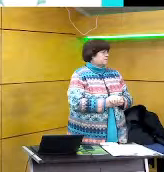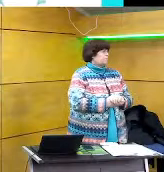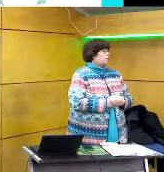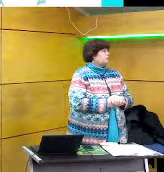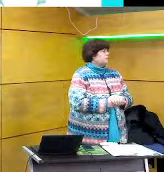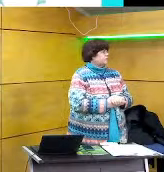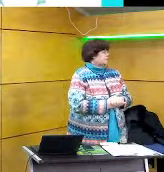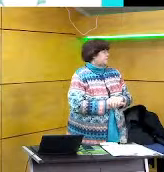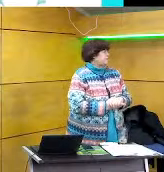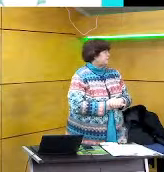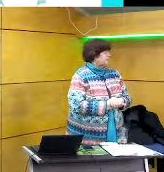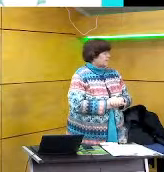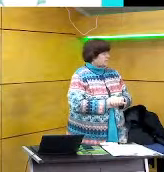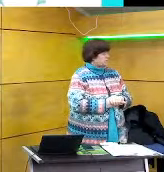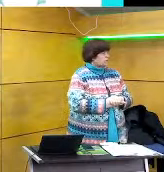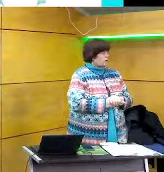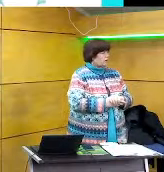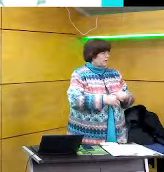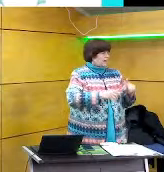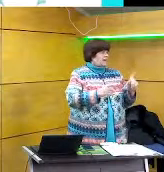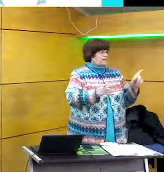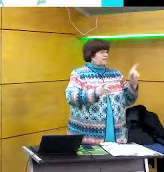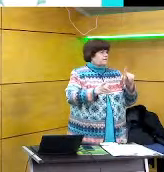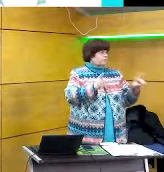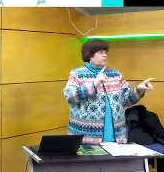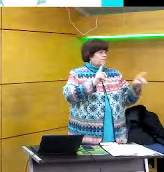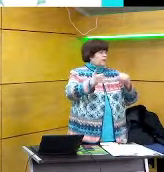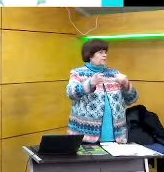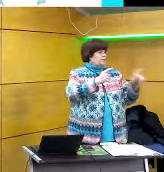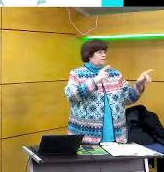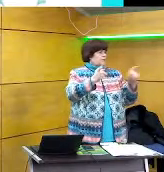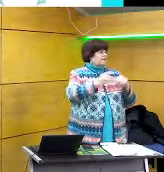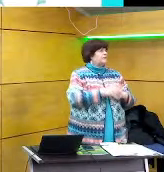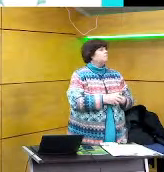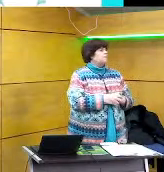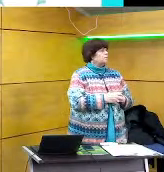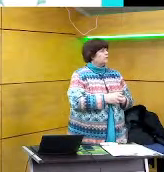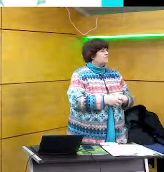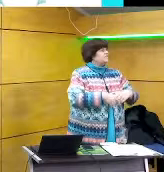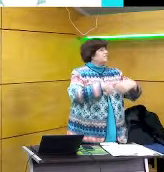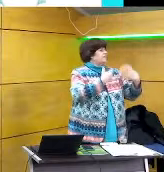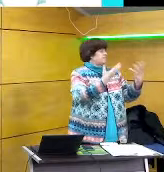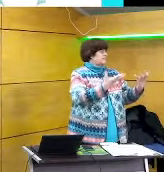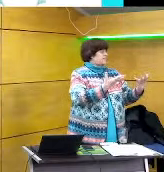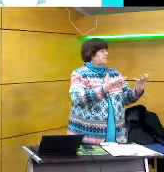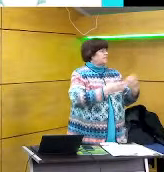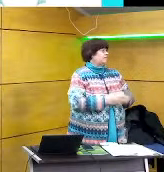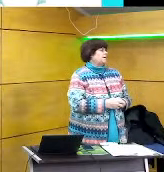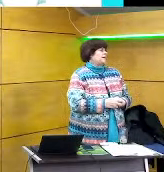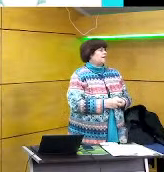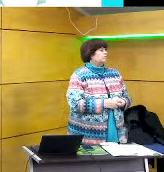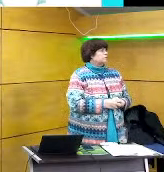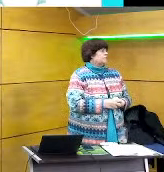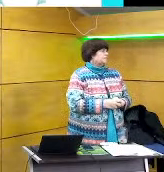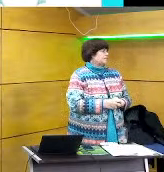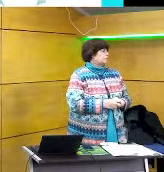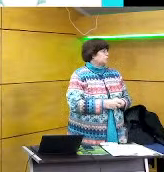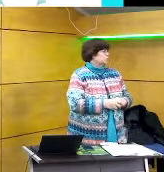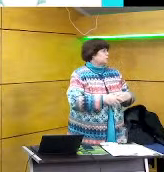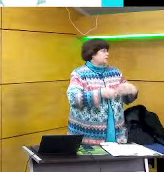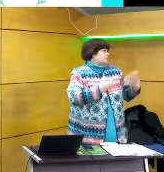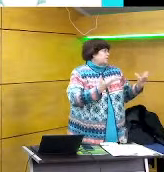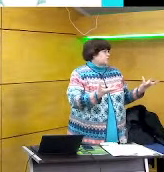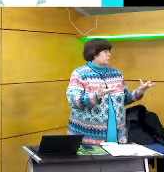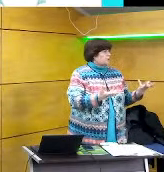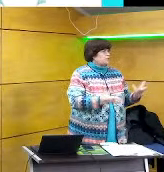dialogue that's about 10 lines long, and with a partner, they memorize it and say it and learn to say the